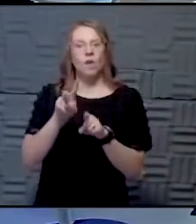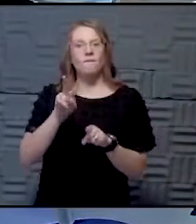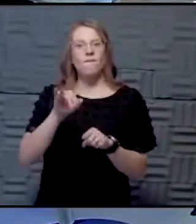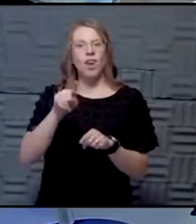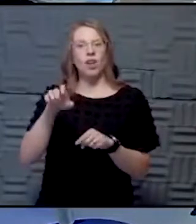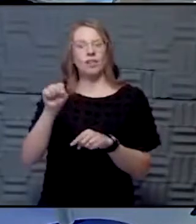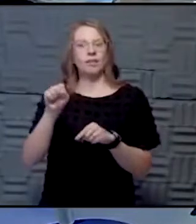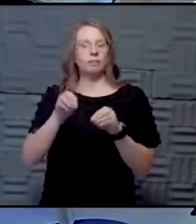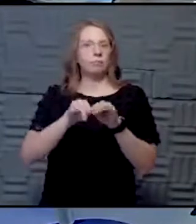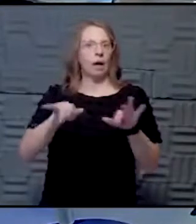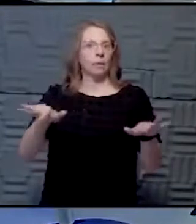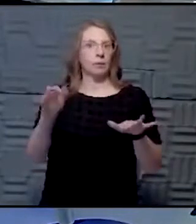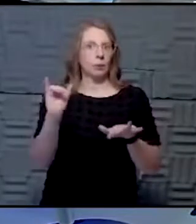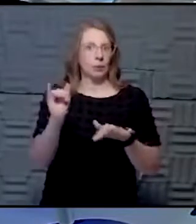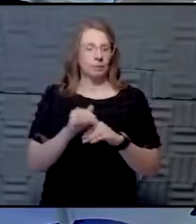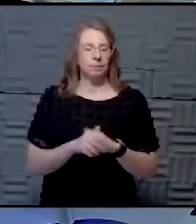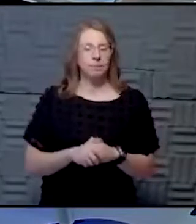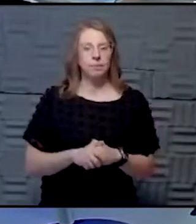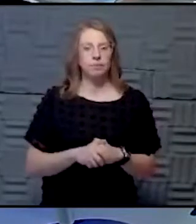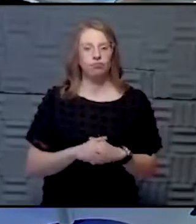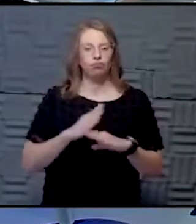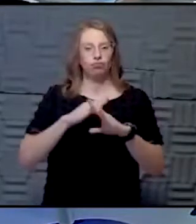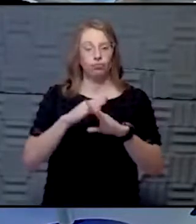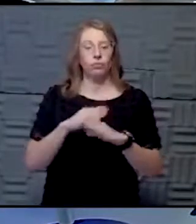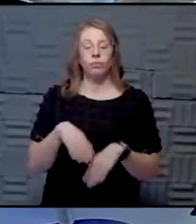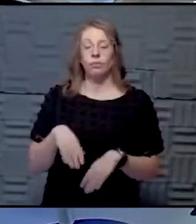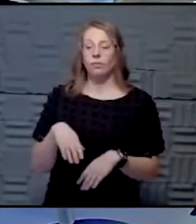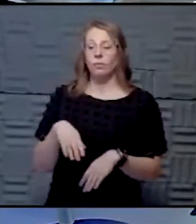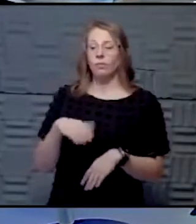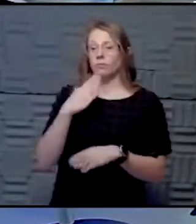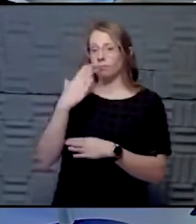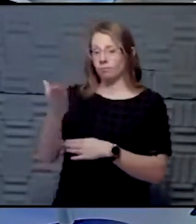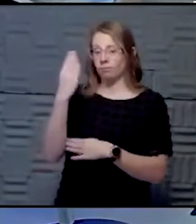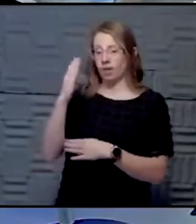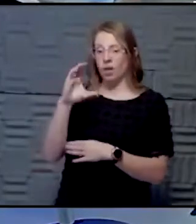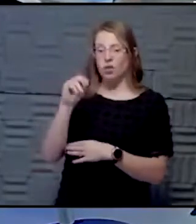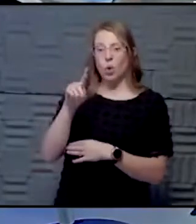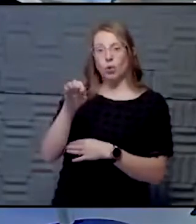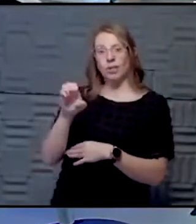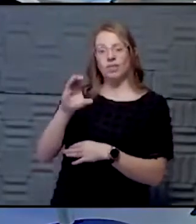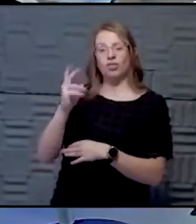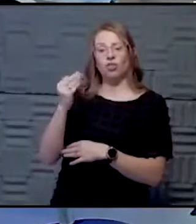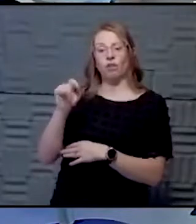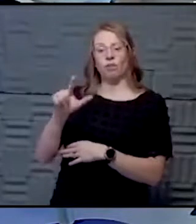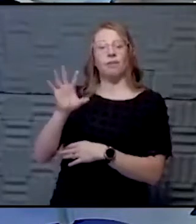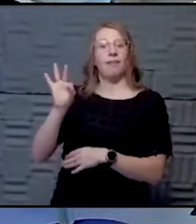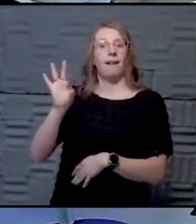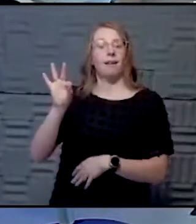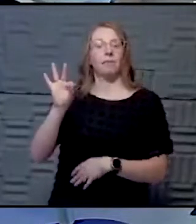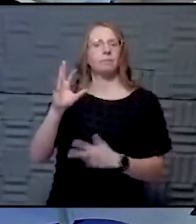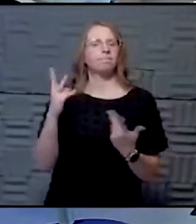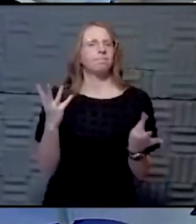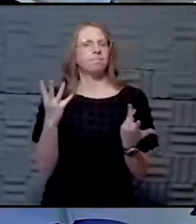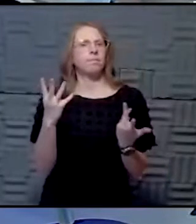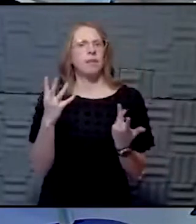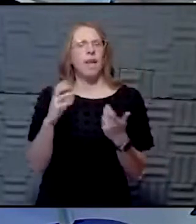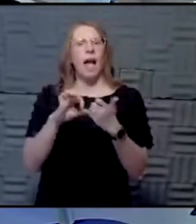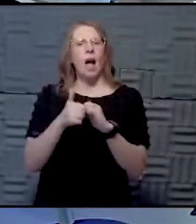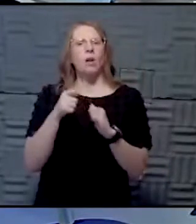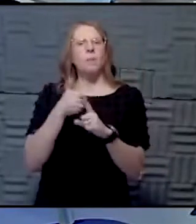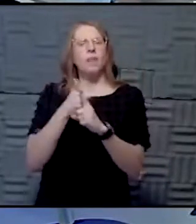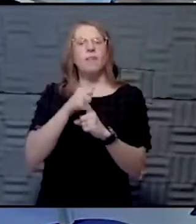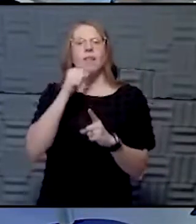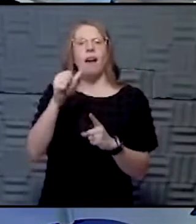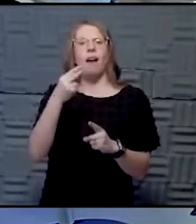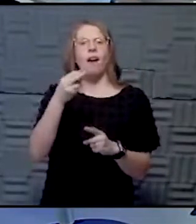there's any reporter questions out there this morning. Good morning, Cody Holyoke with Channel 9. Hey, Cody. Cody. Hey, how is he not Hawk Solo? I feel like that